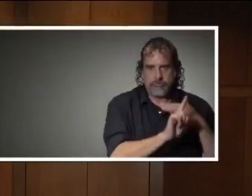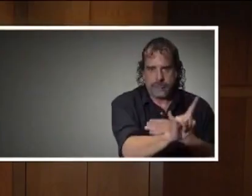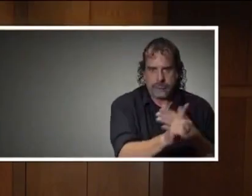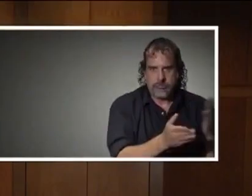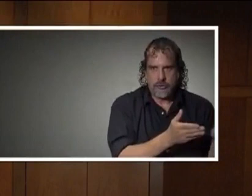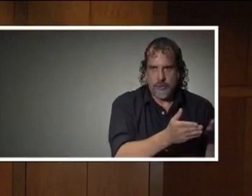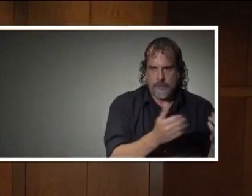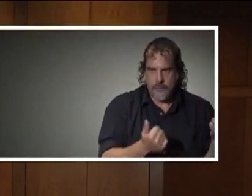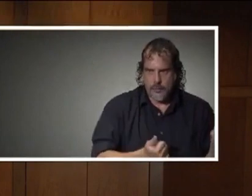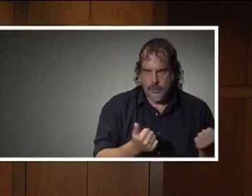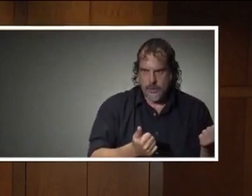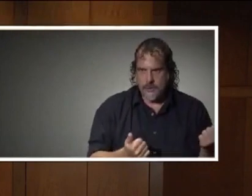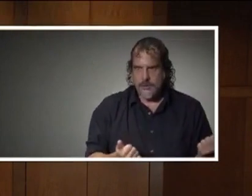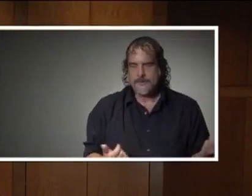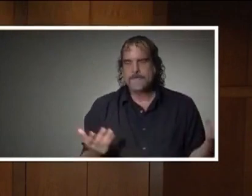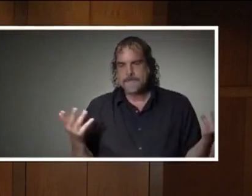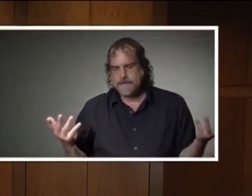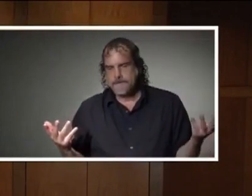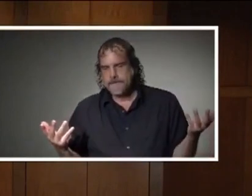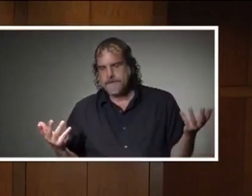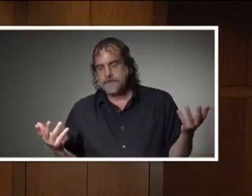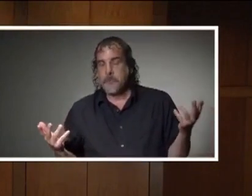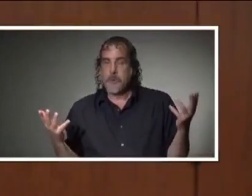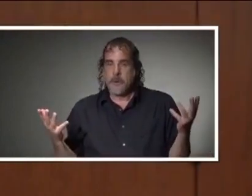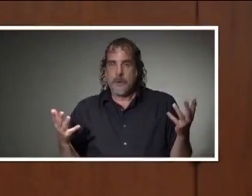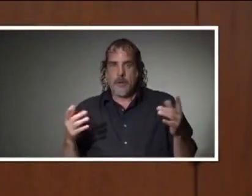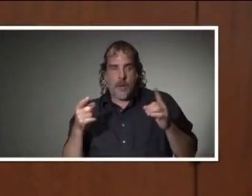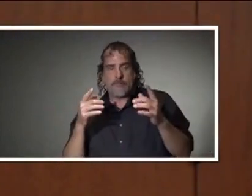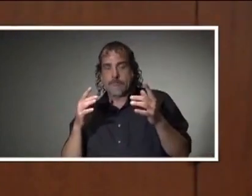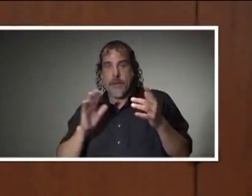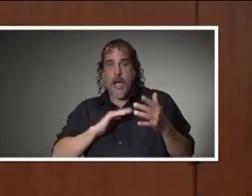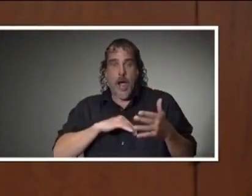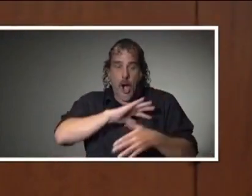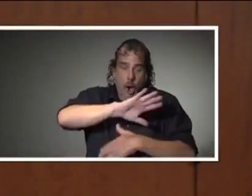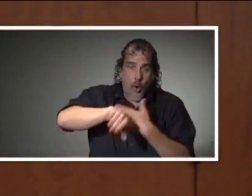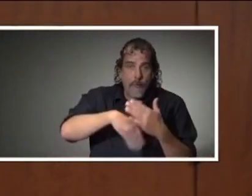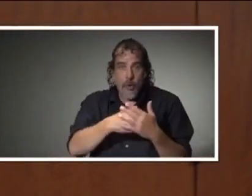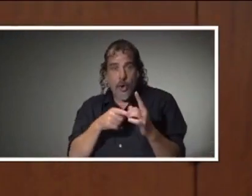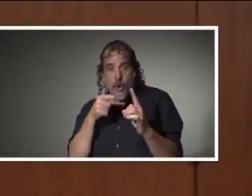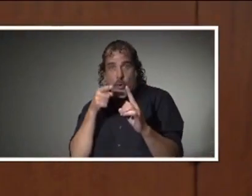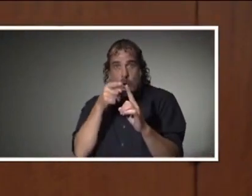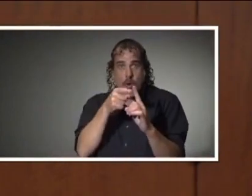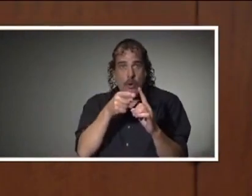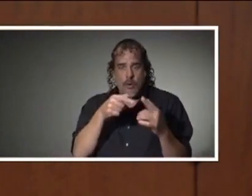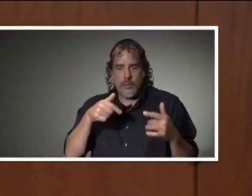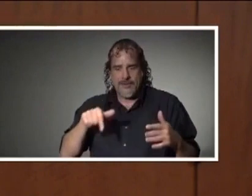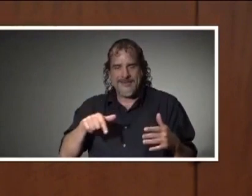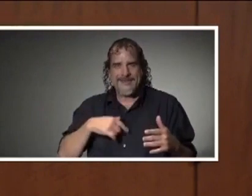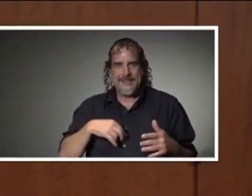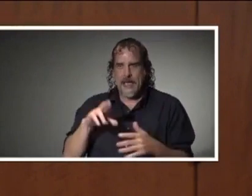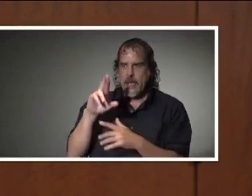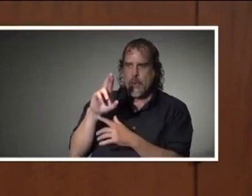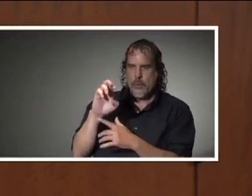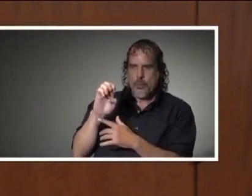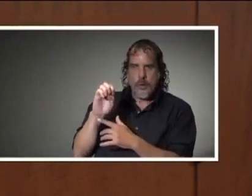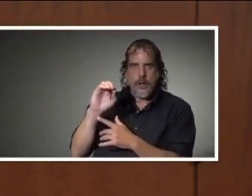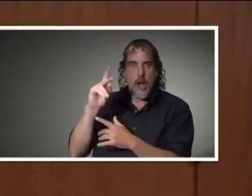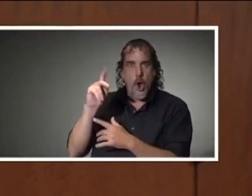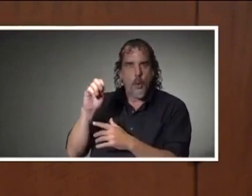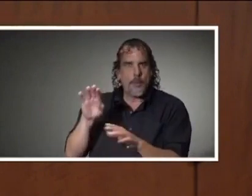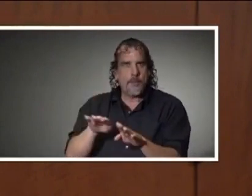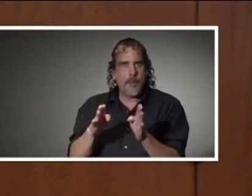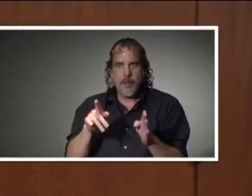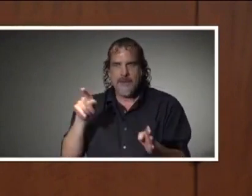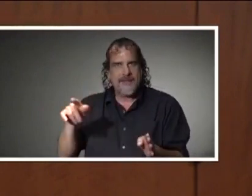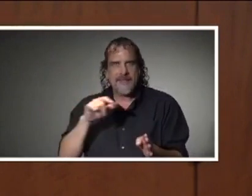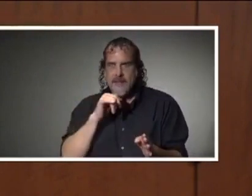looking at the overall goal, which is, and I'll emphasize, this is a reopening plan. This isn't a long-term fix for driver's